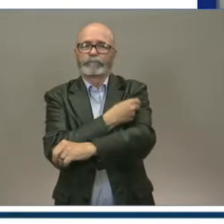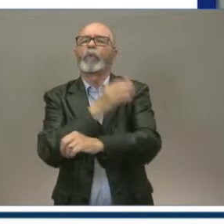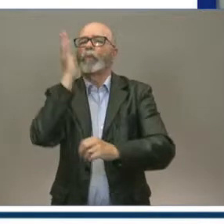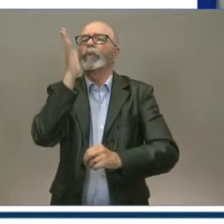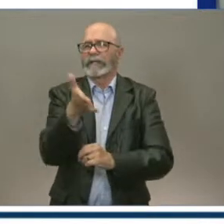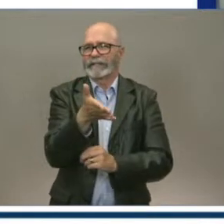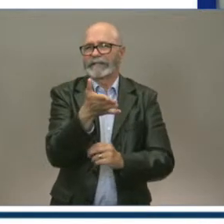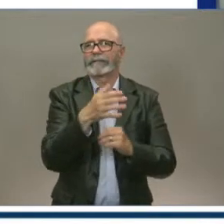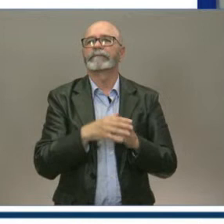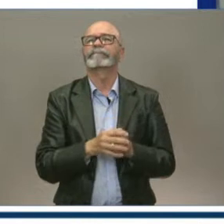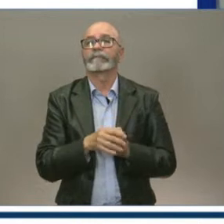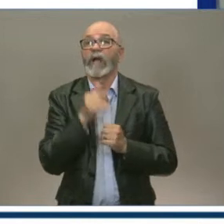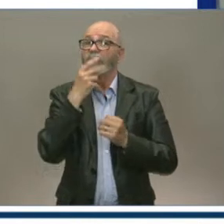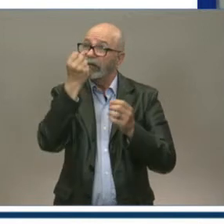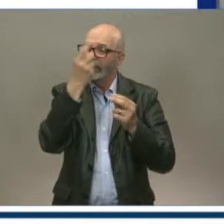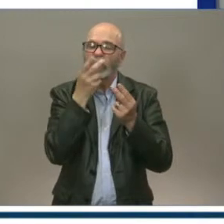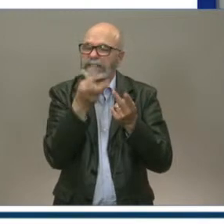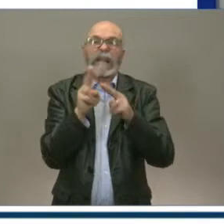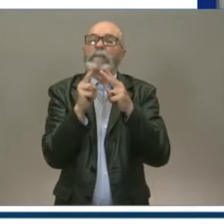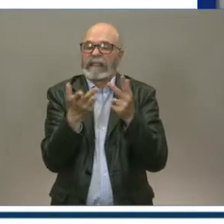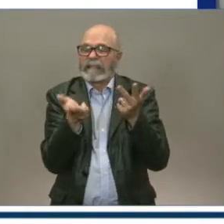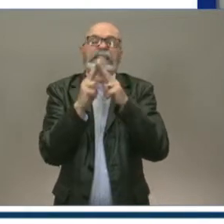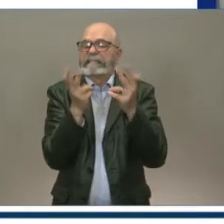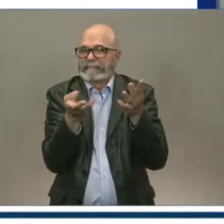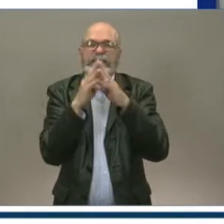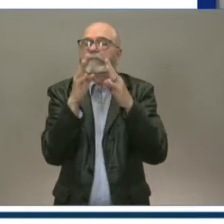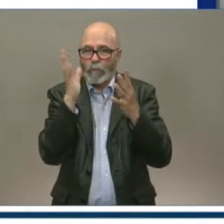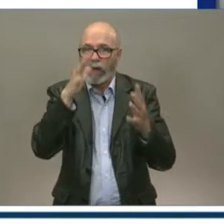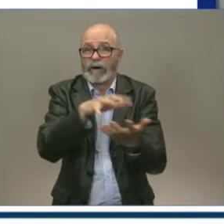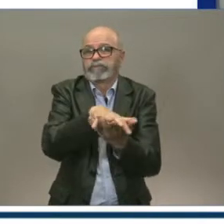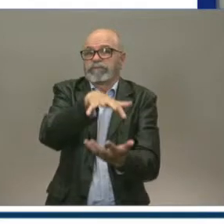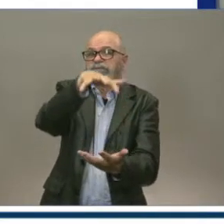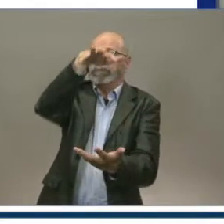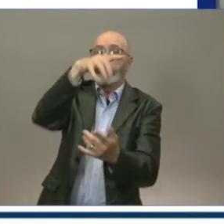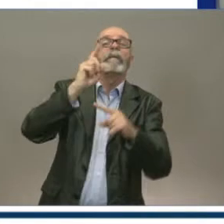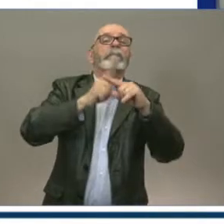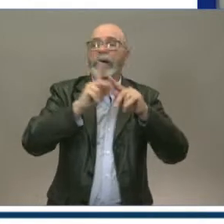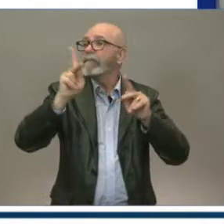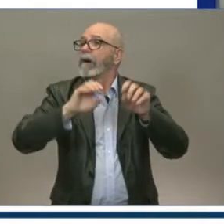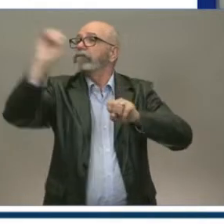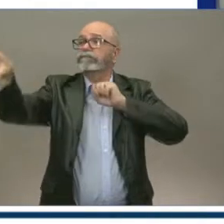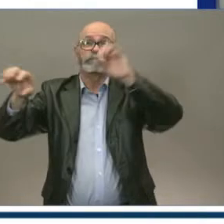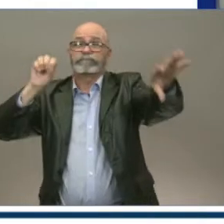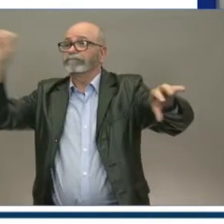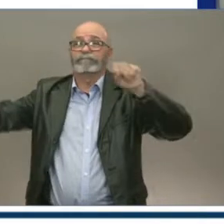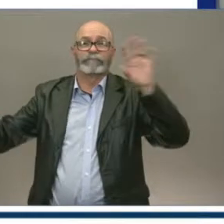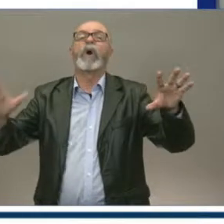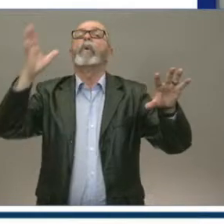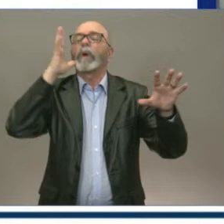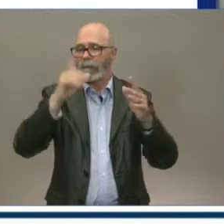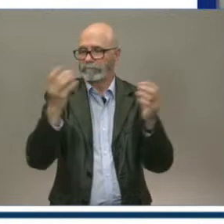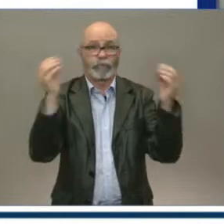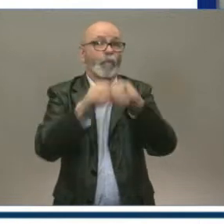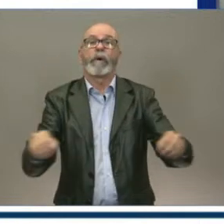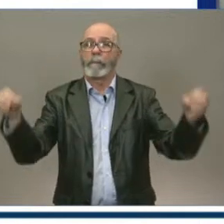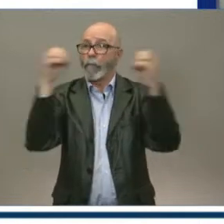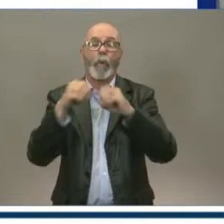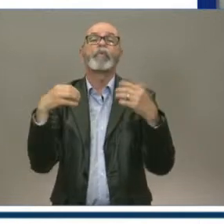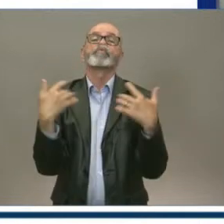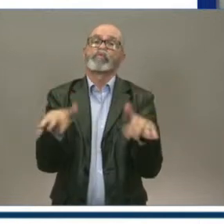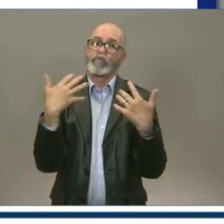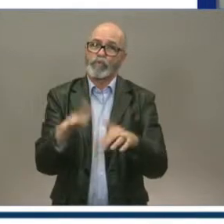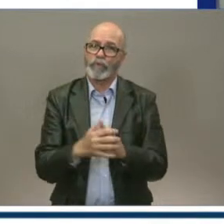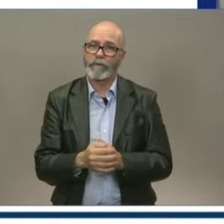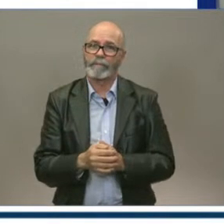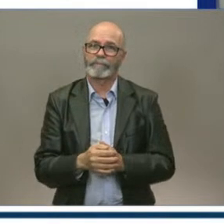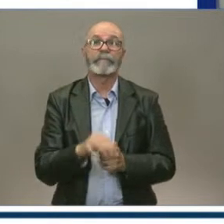increase capacity across the province, bringing more and more locations online, and we have done that. We said we'd move through age groups weekly,